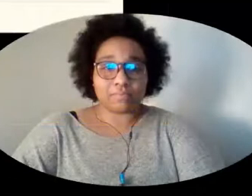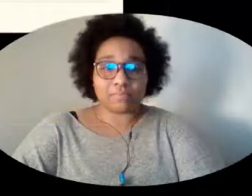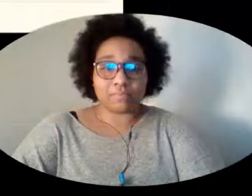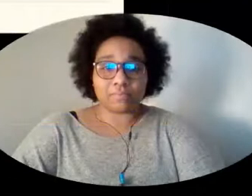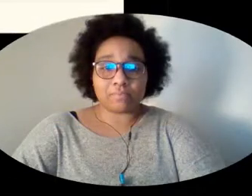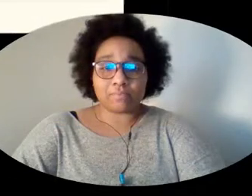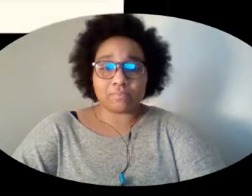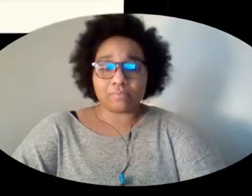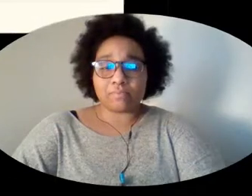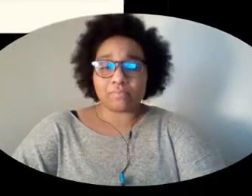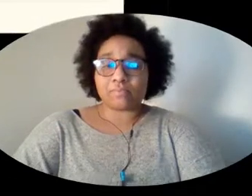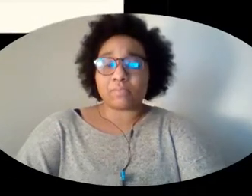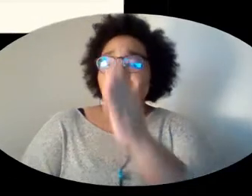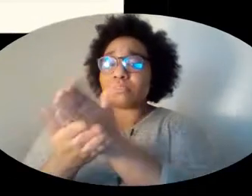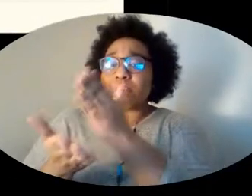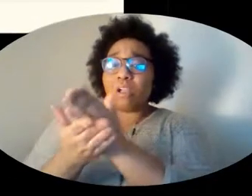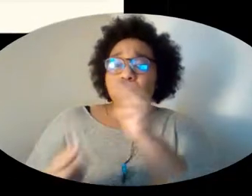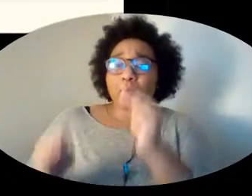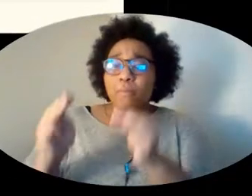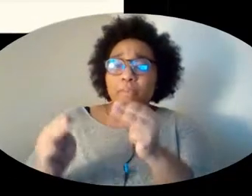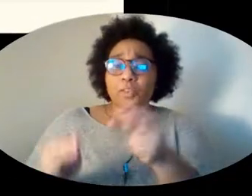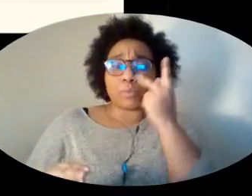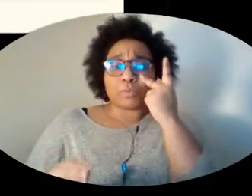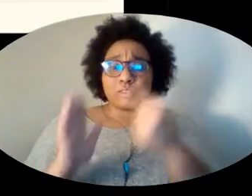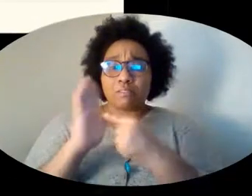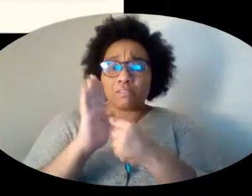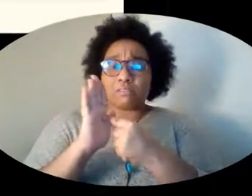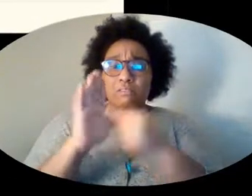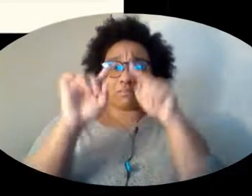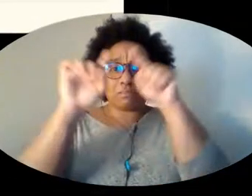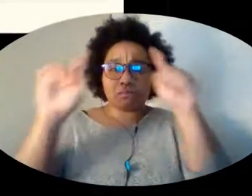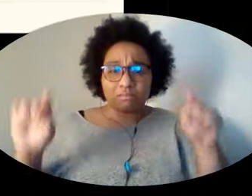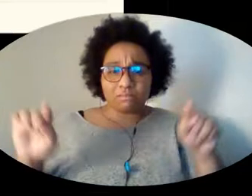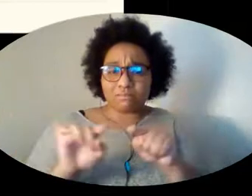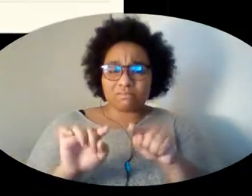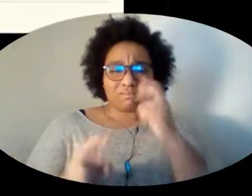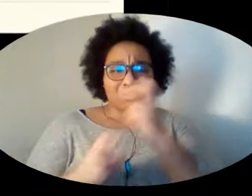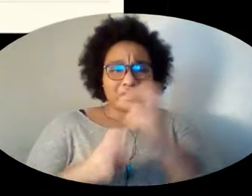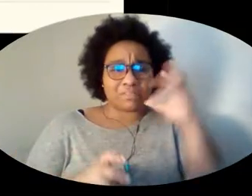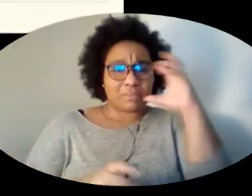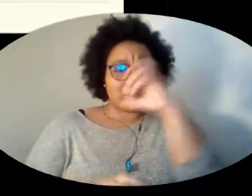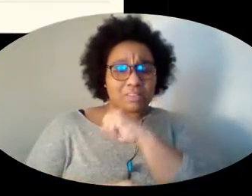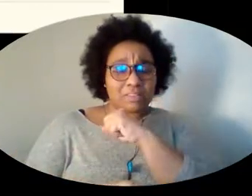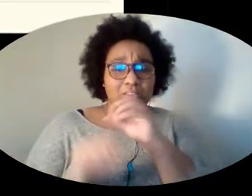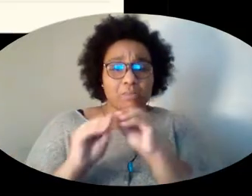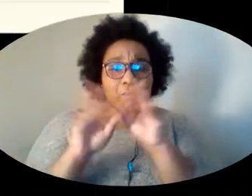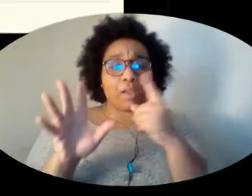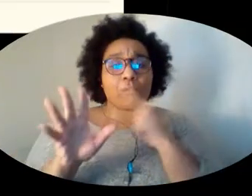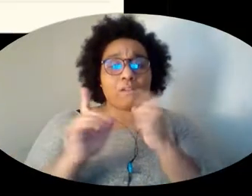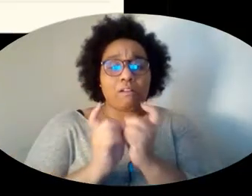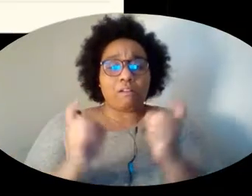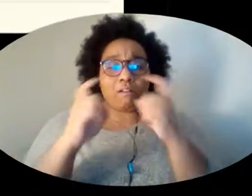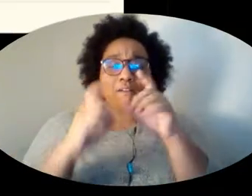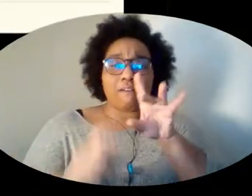stop movie didn't you see the sign it's hard to miss it's a bright red